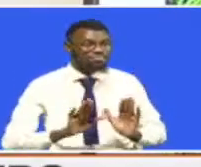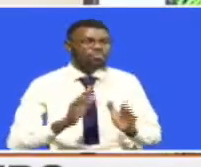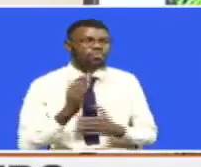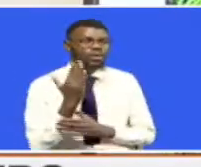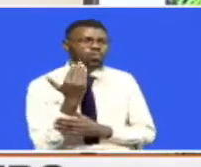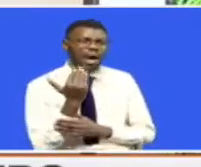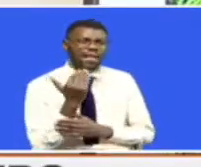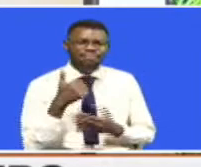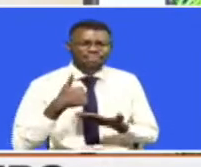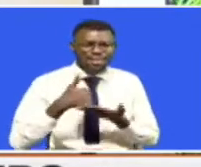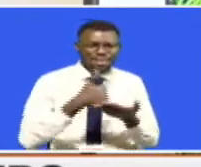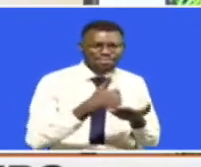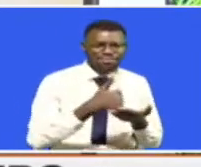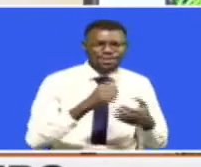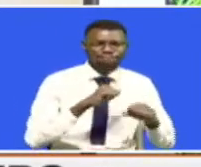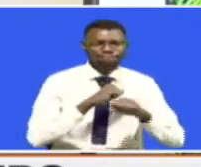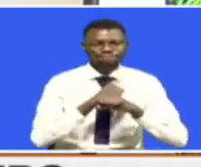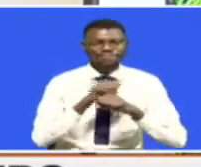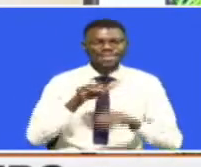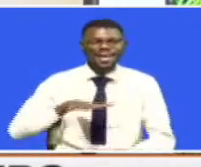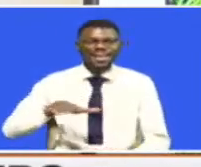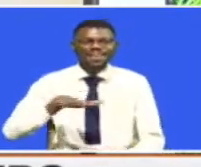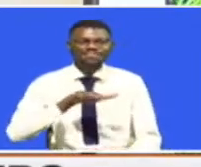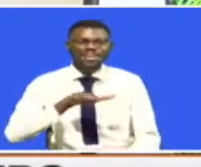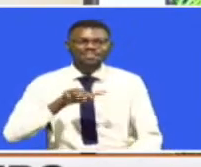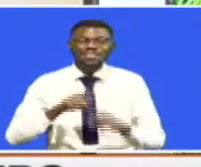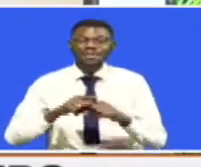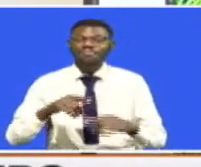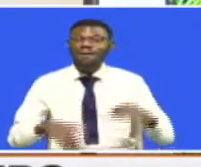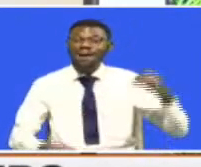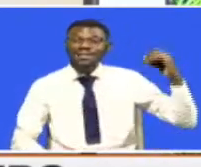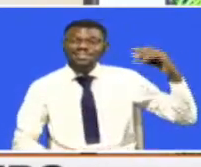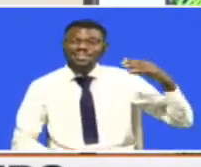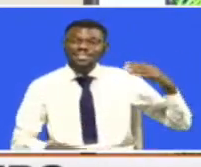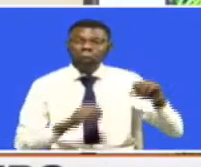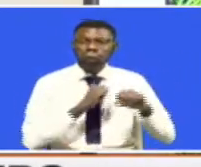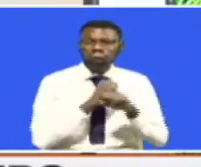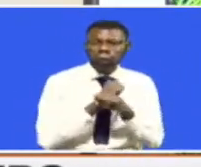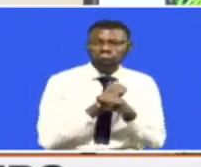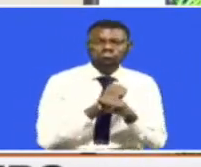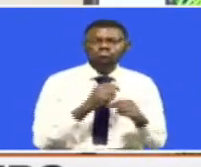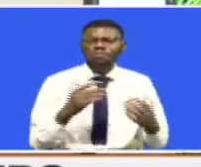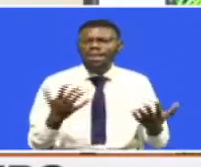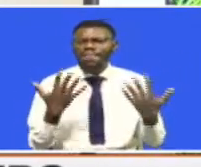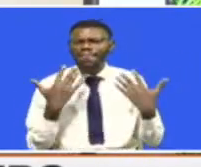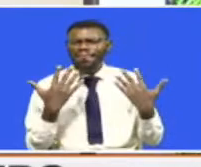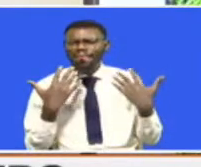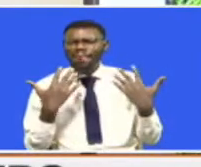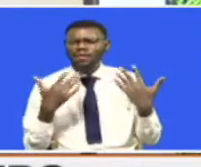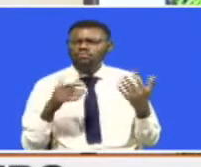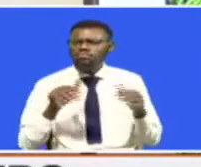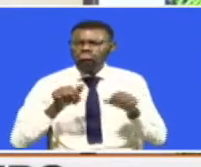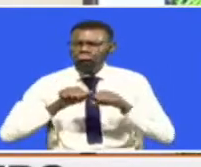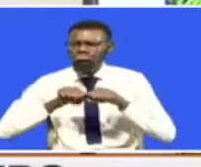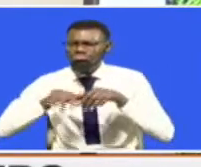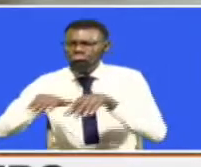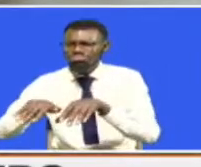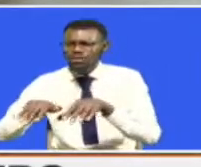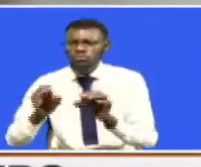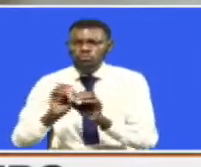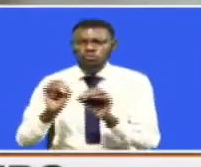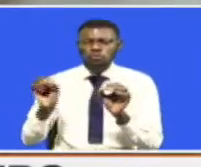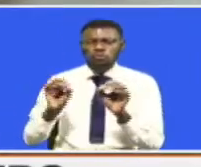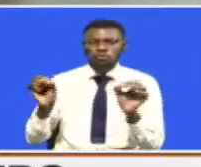environment due to the energy consumption and carbon emissions associated with traditional data